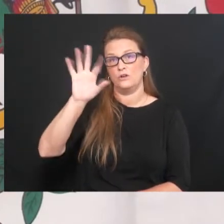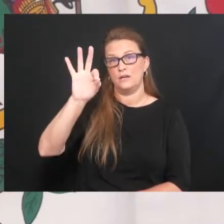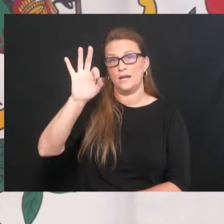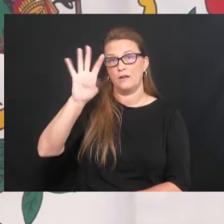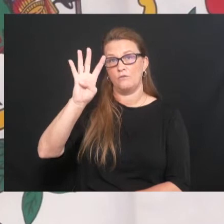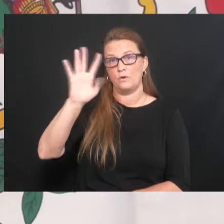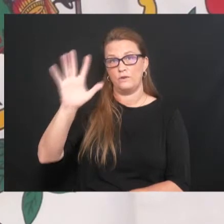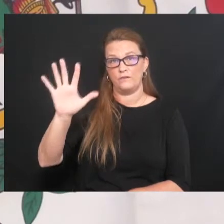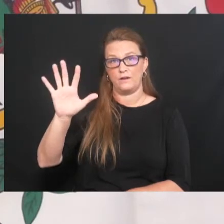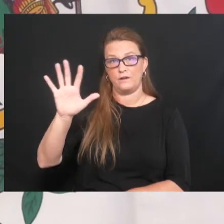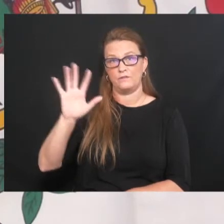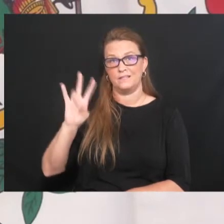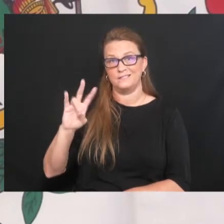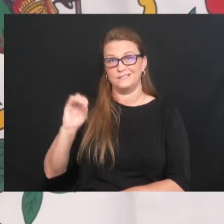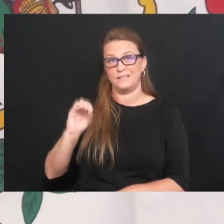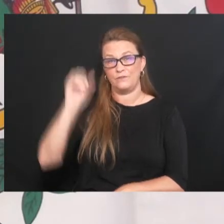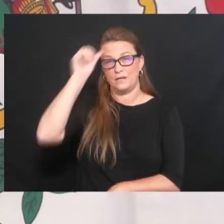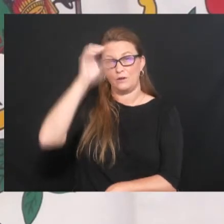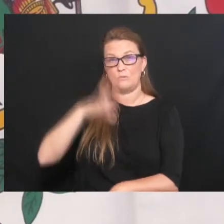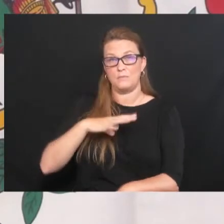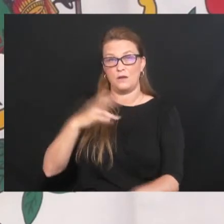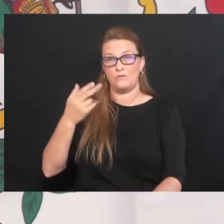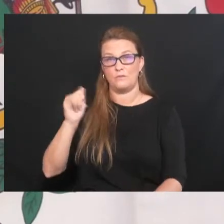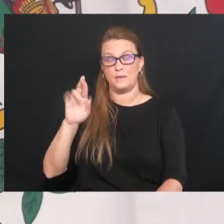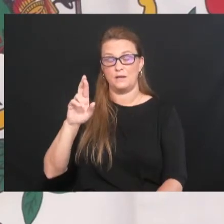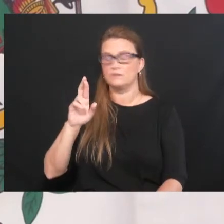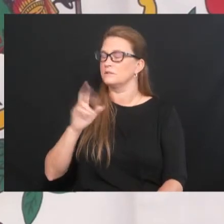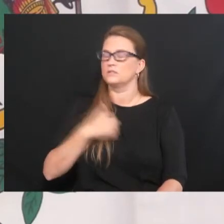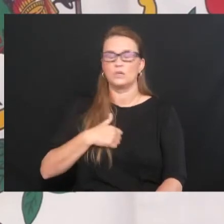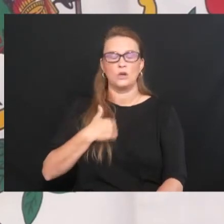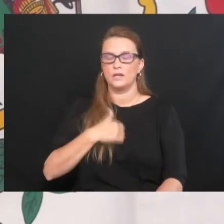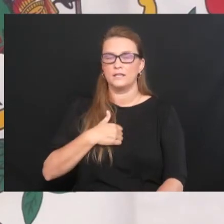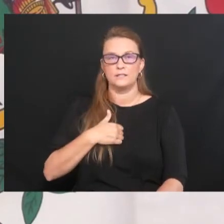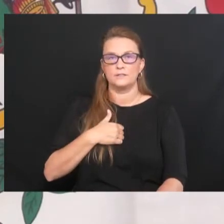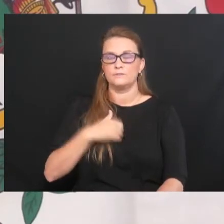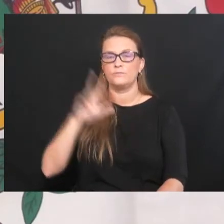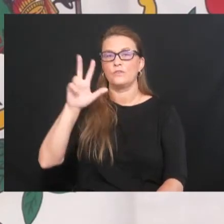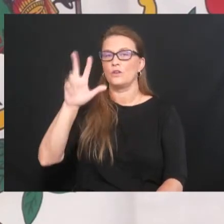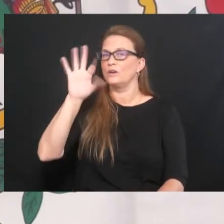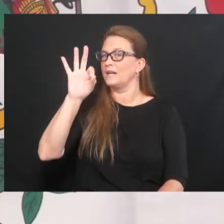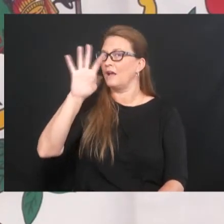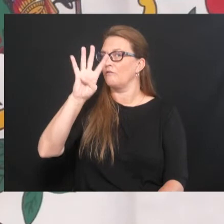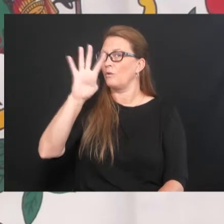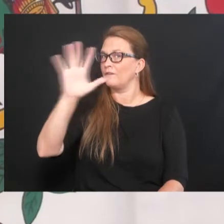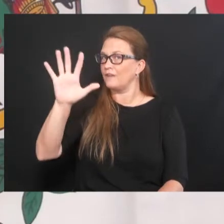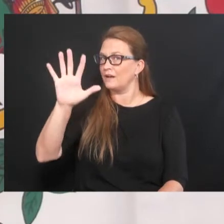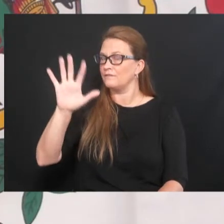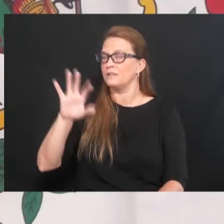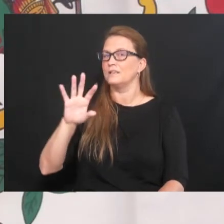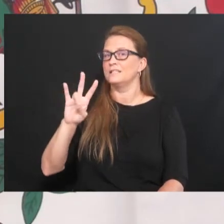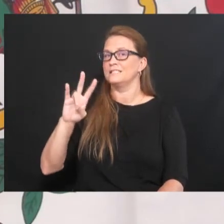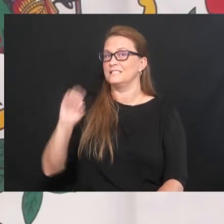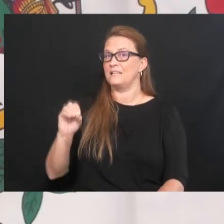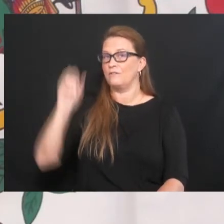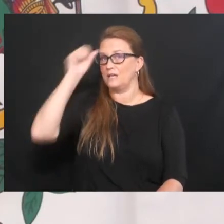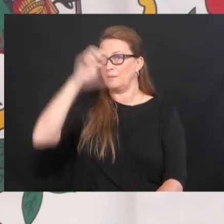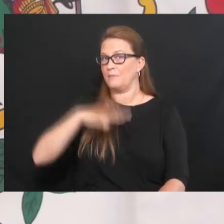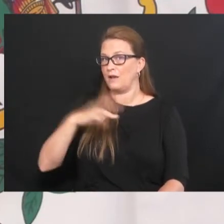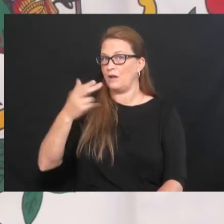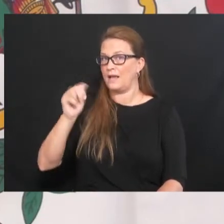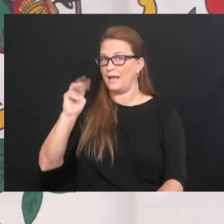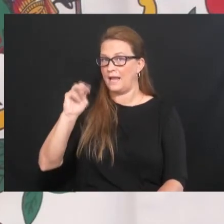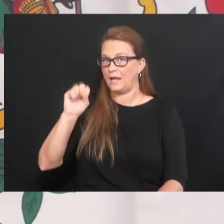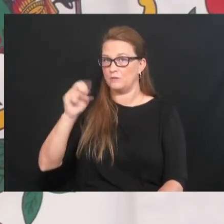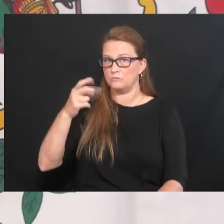3,945th death is a 70-year-old male from Harrison County. The 3,945th death is a 70-year-old male from Hampshire